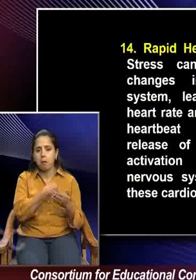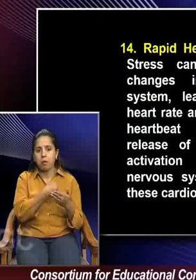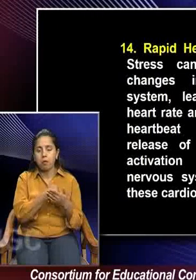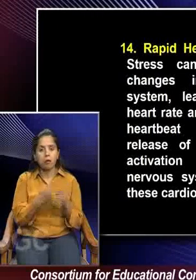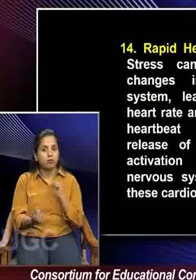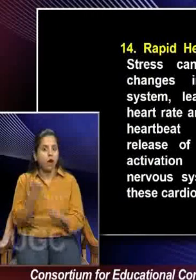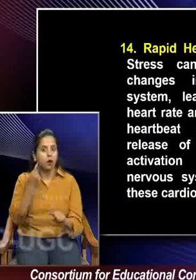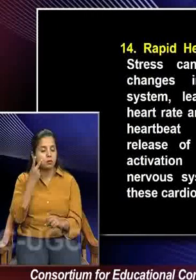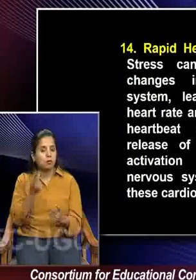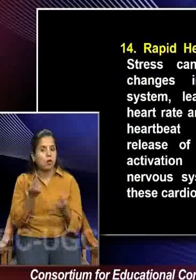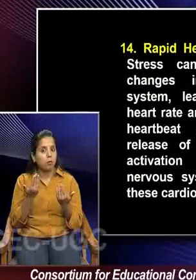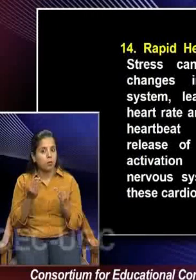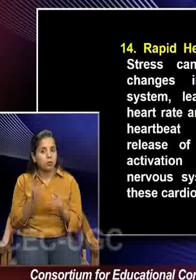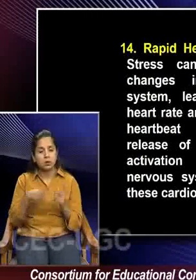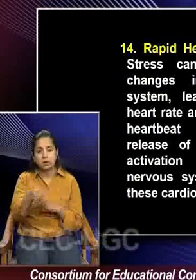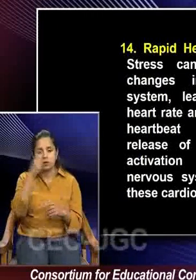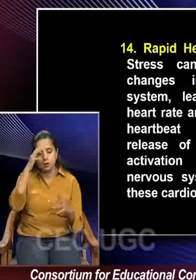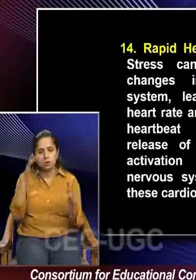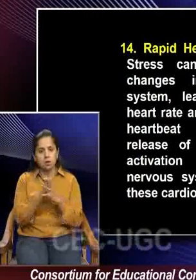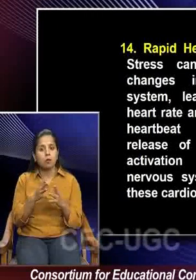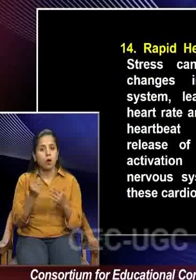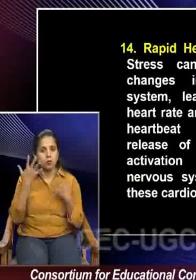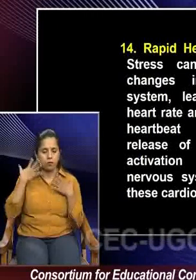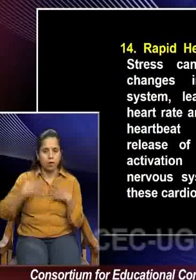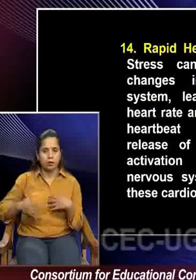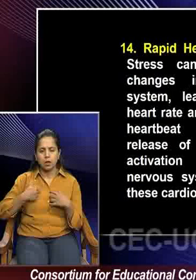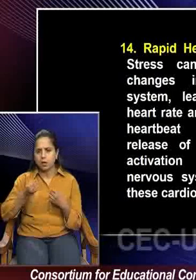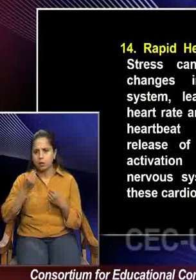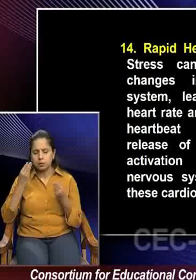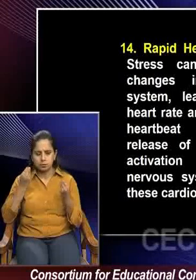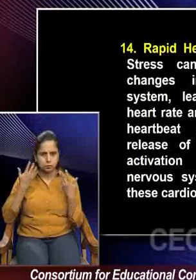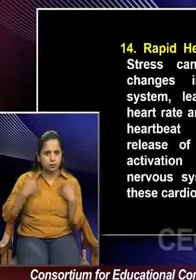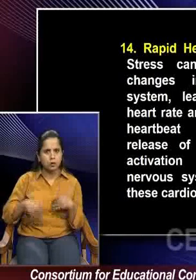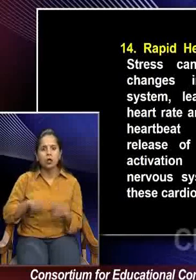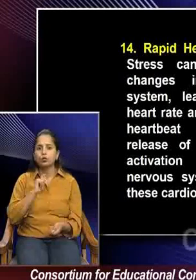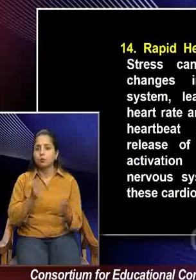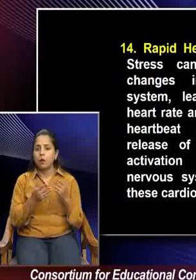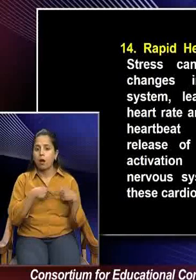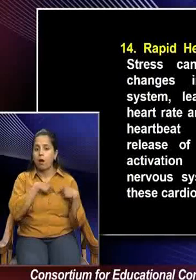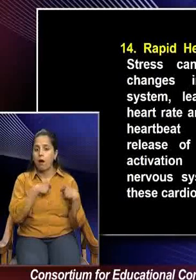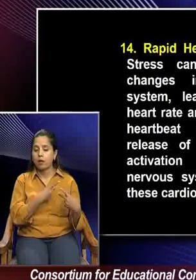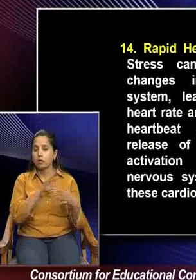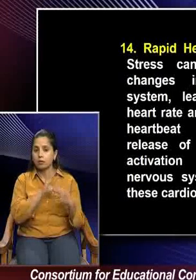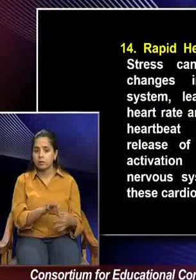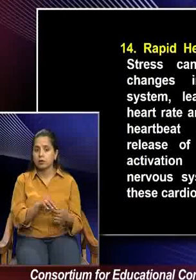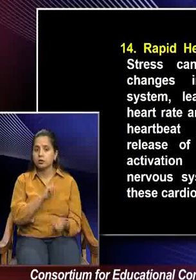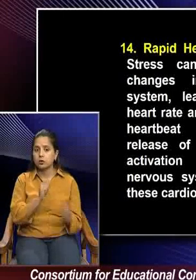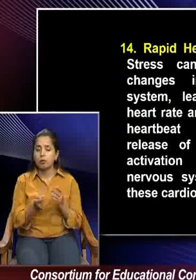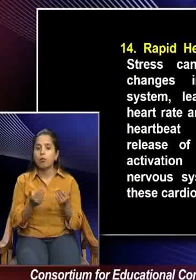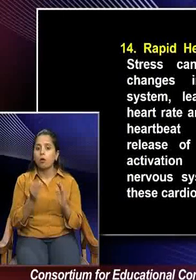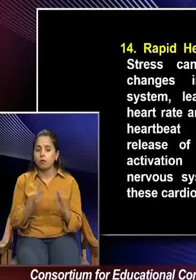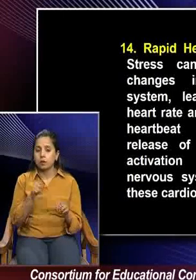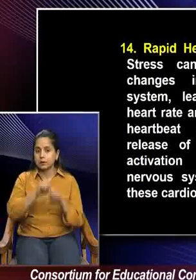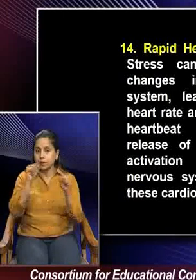can trigger the physiological changes in the cardiovascular system, leading to